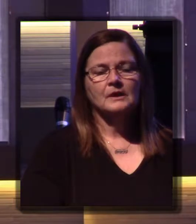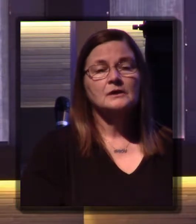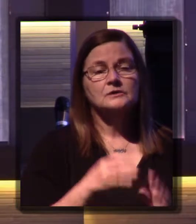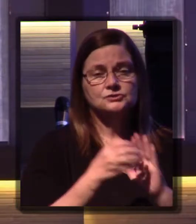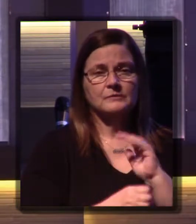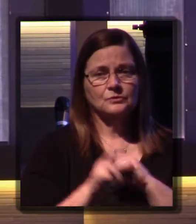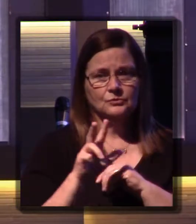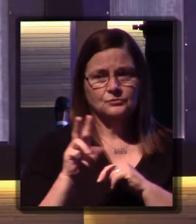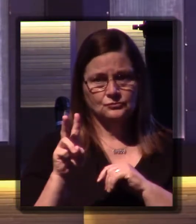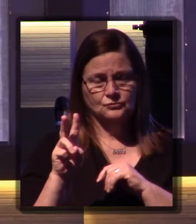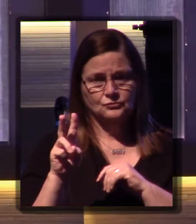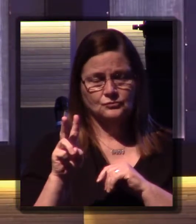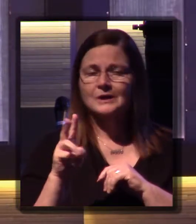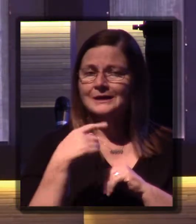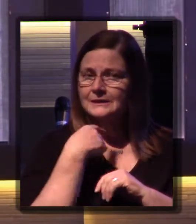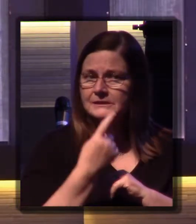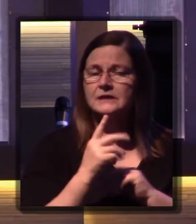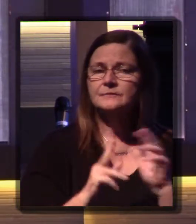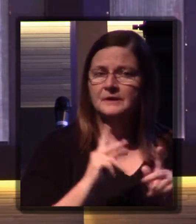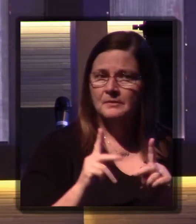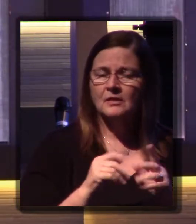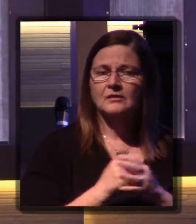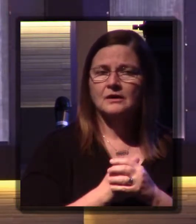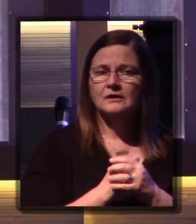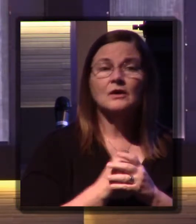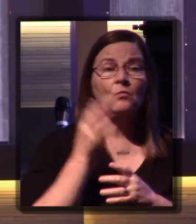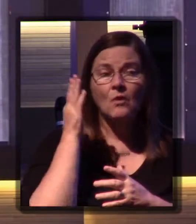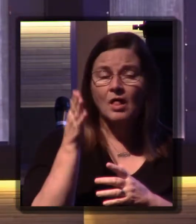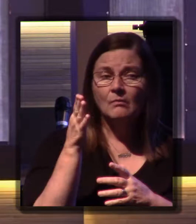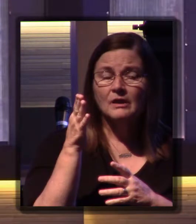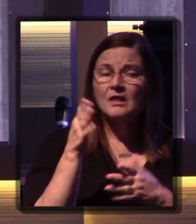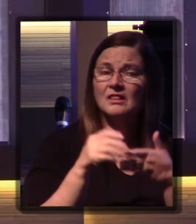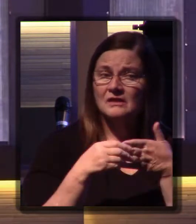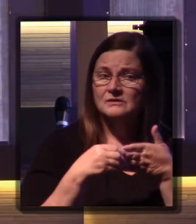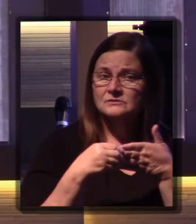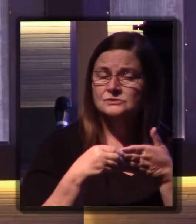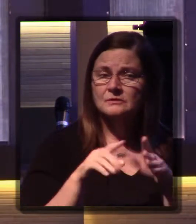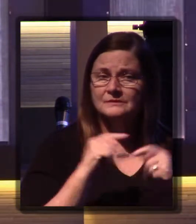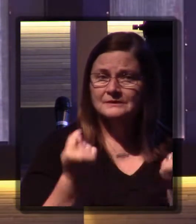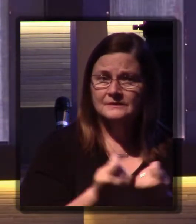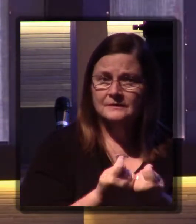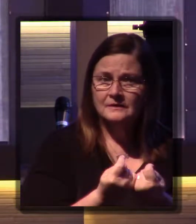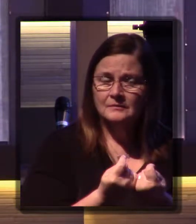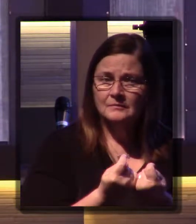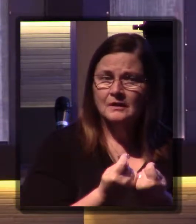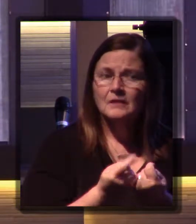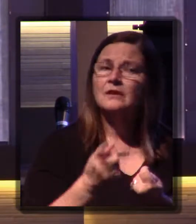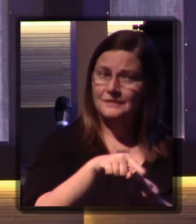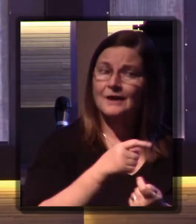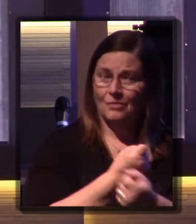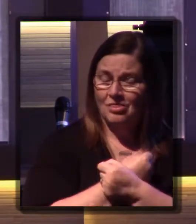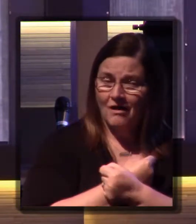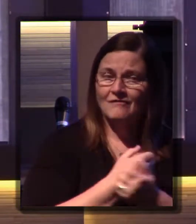there, to chapter 32, he tells the people that there will be a leadership team that they're